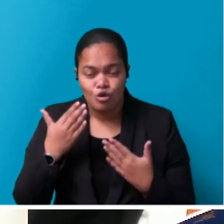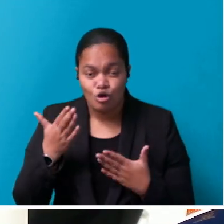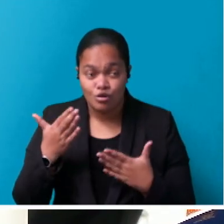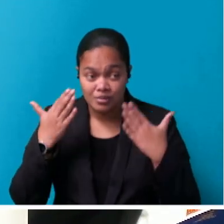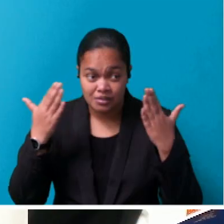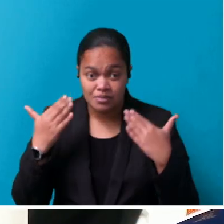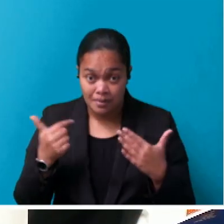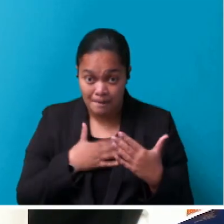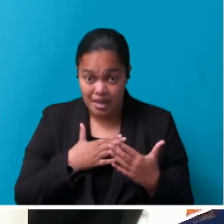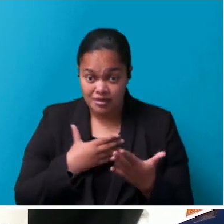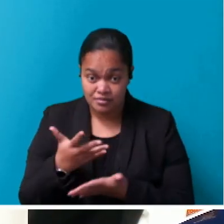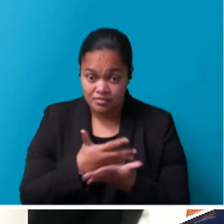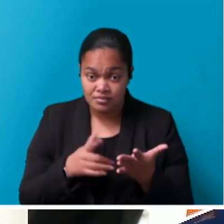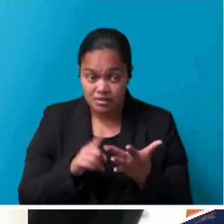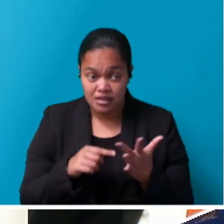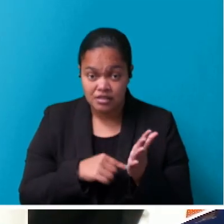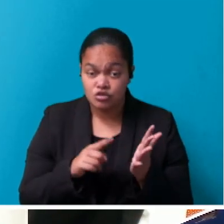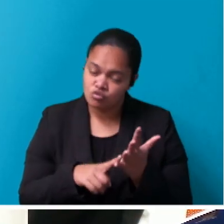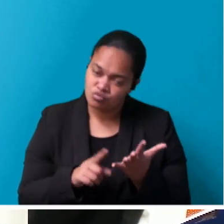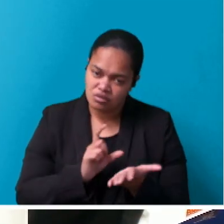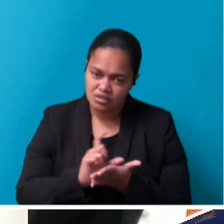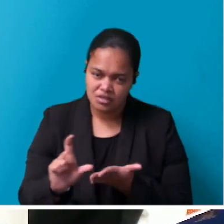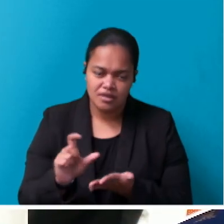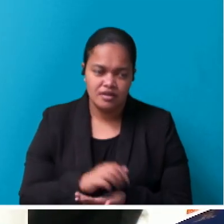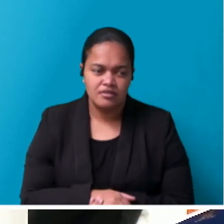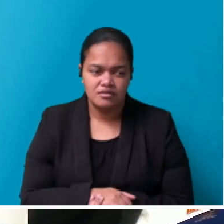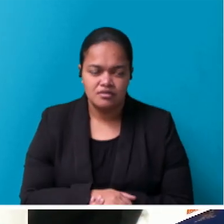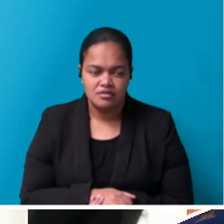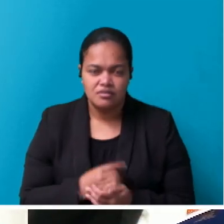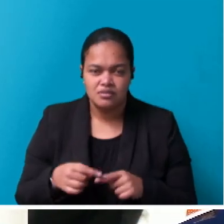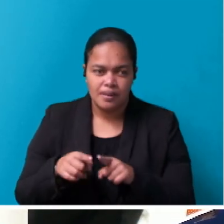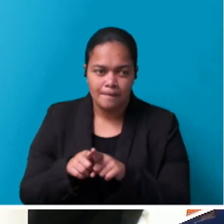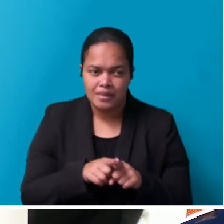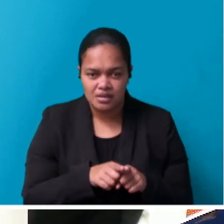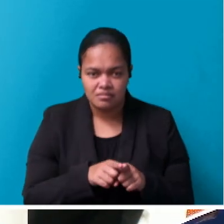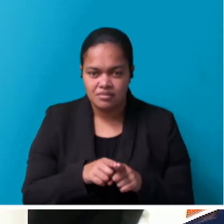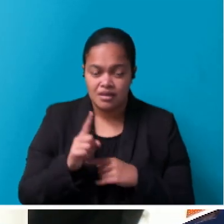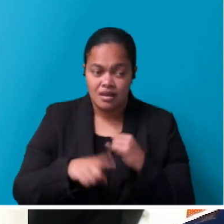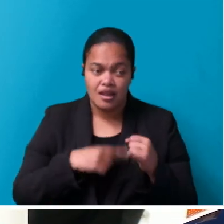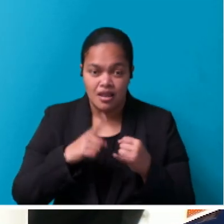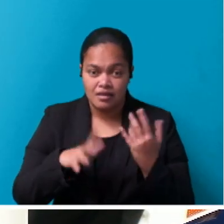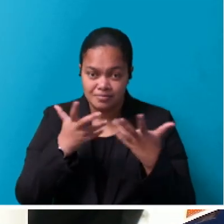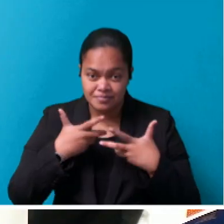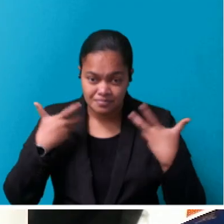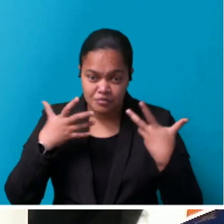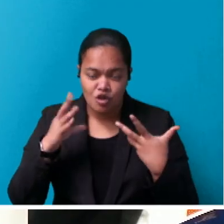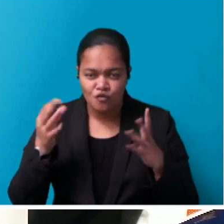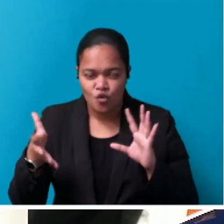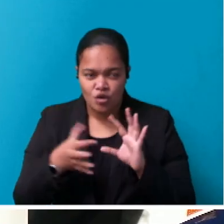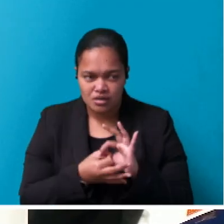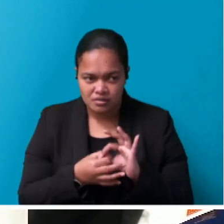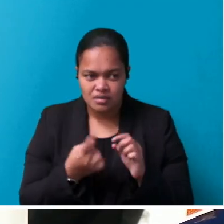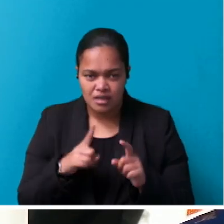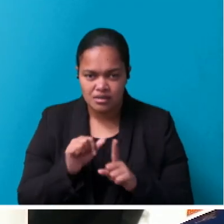my discussions with ITU have been clear. The meaningful last mile of connectivity and